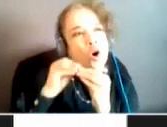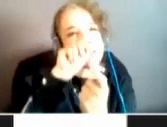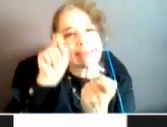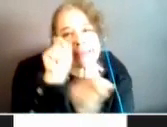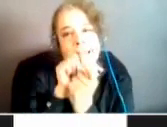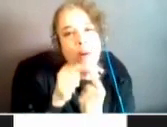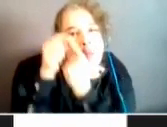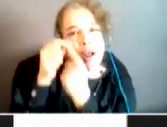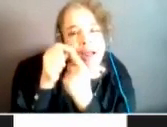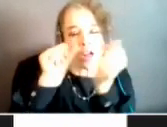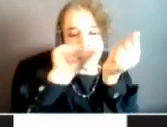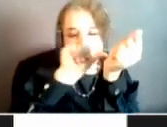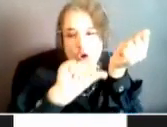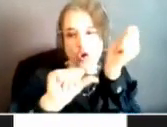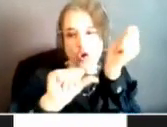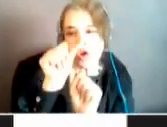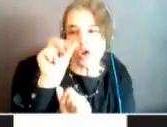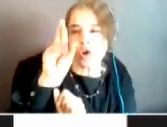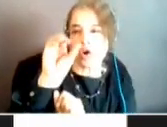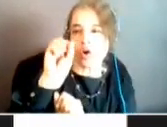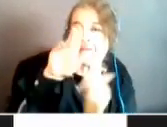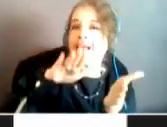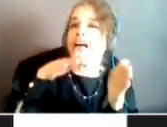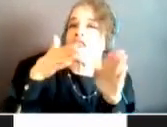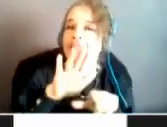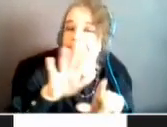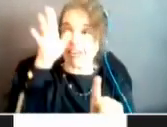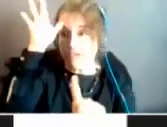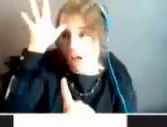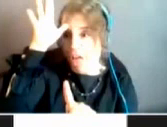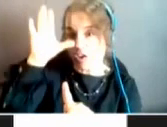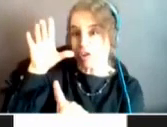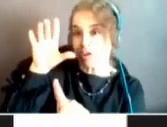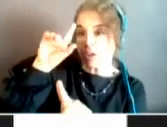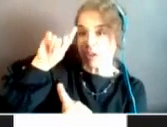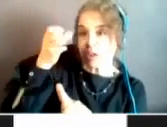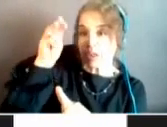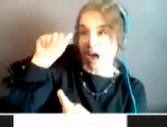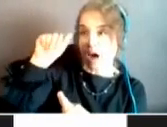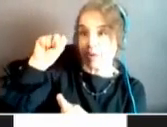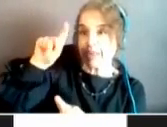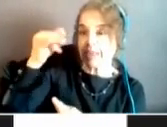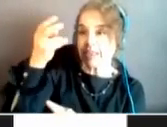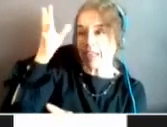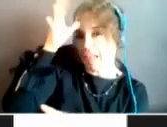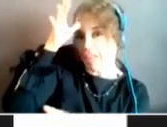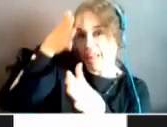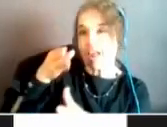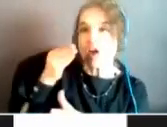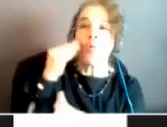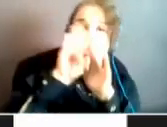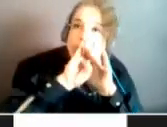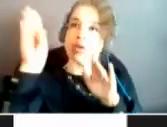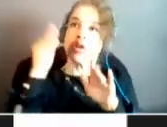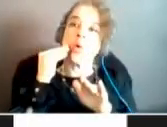specific predictors of suicide risk and death. His father had left his home one day in